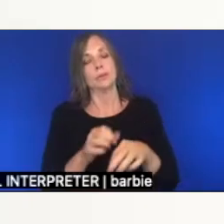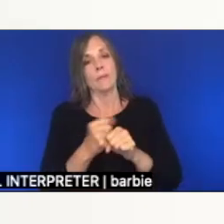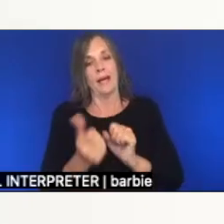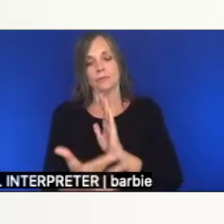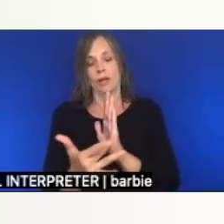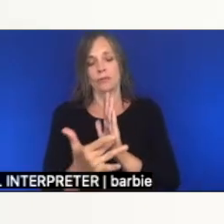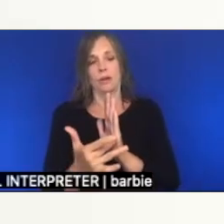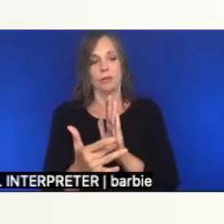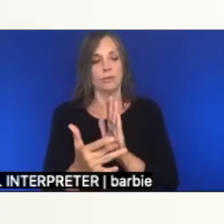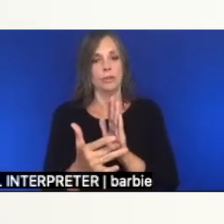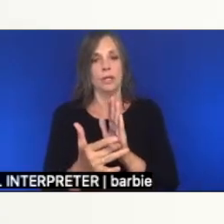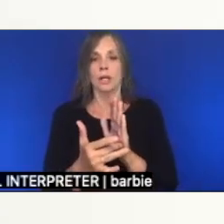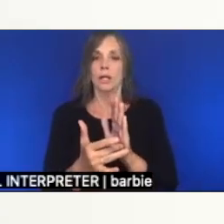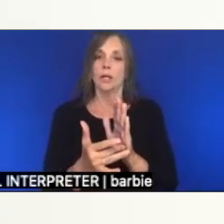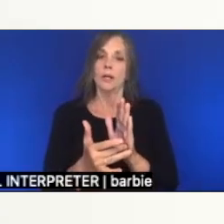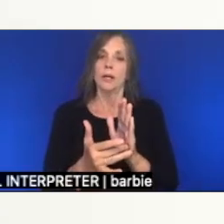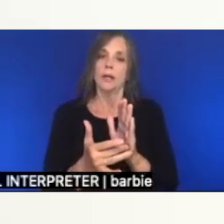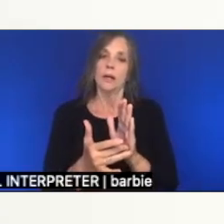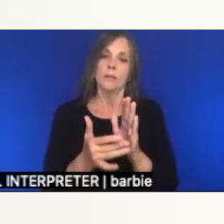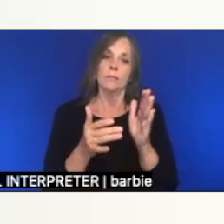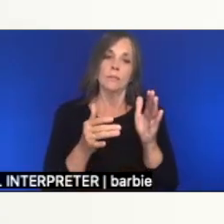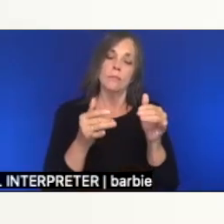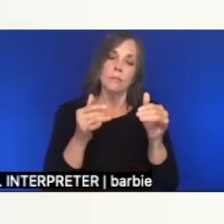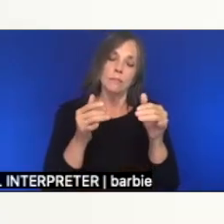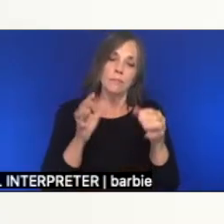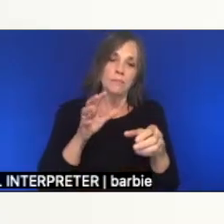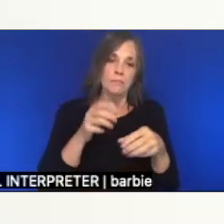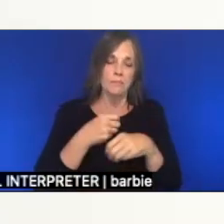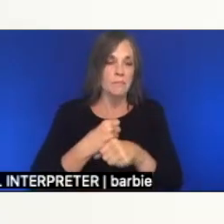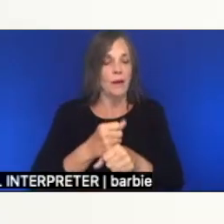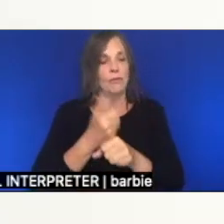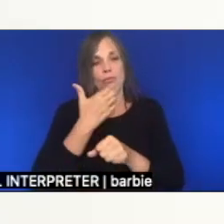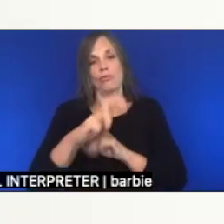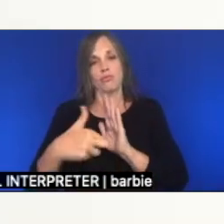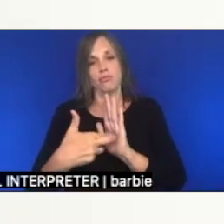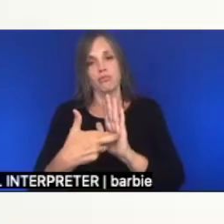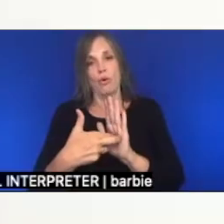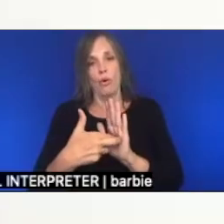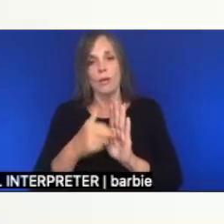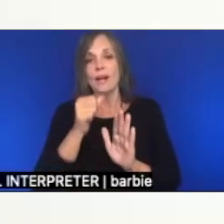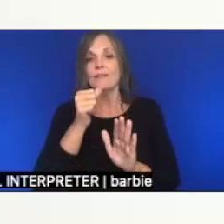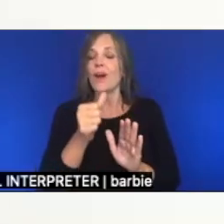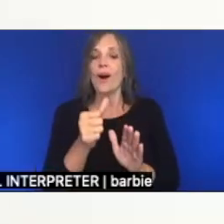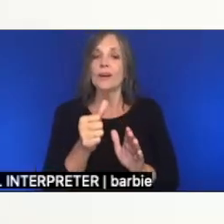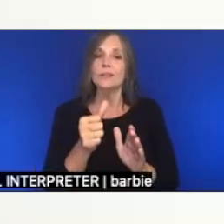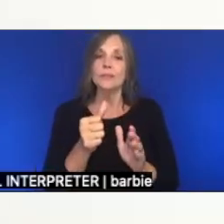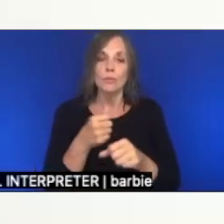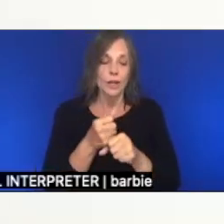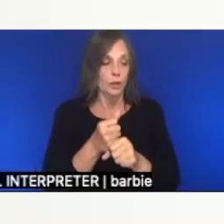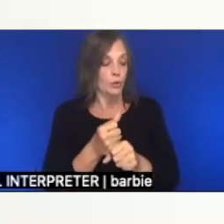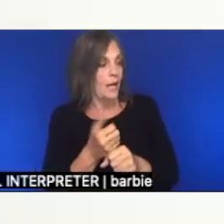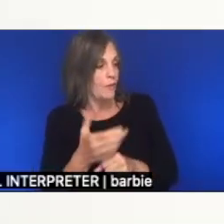like play a good role. Otherwise, it's gonna be it's not gonna be useful, because we're gonna create things for deaf people.